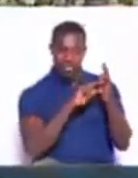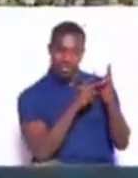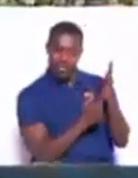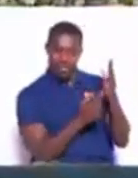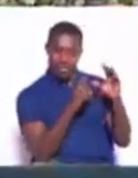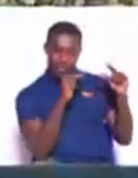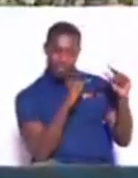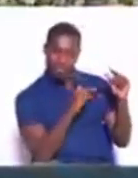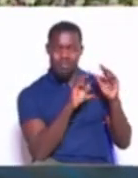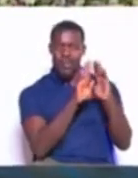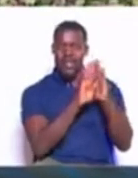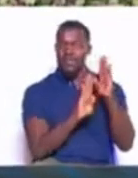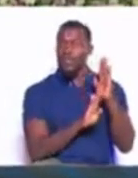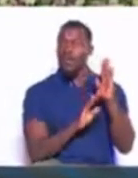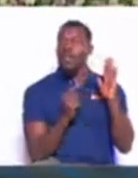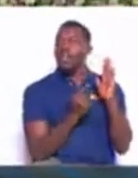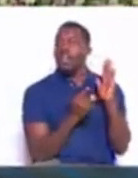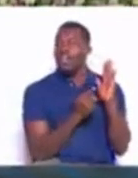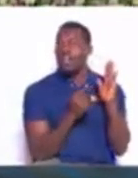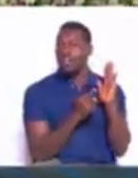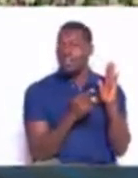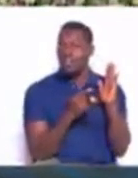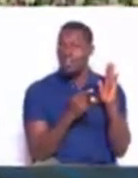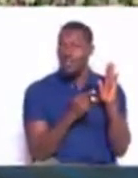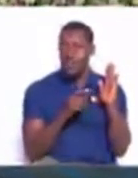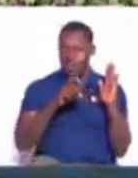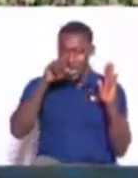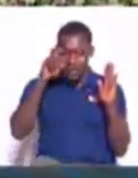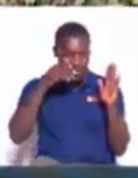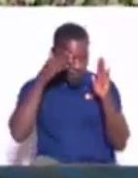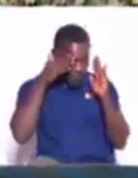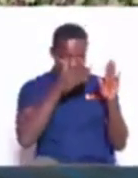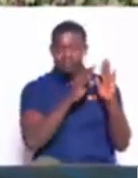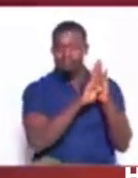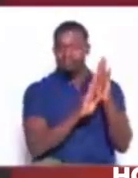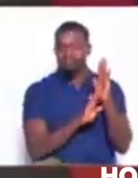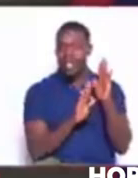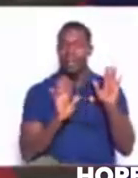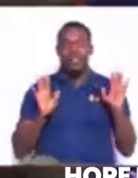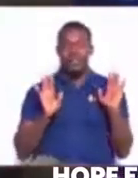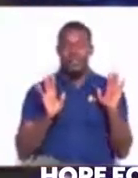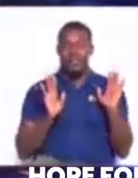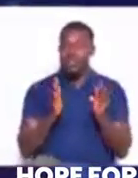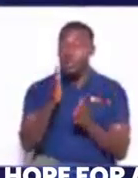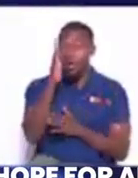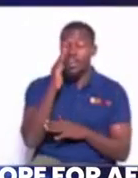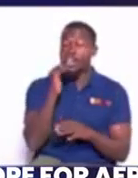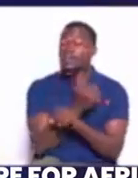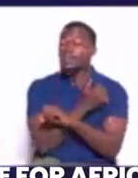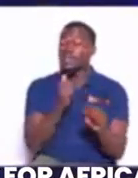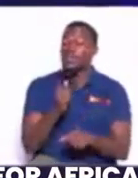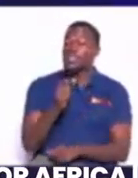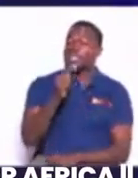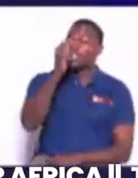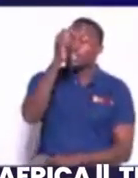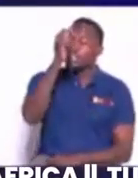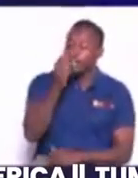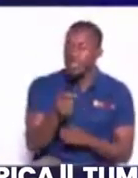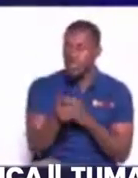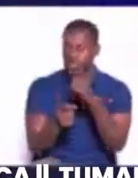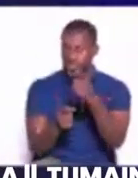all judgment. God does not judge us based on what we think is